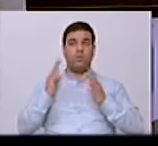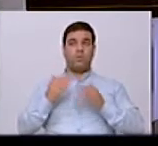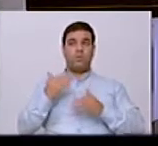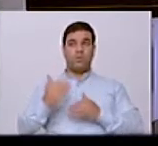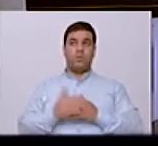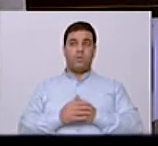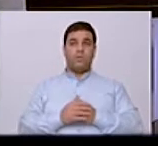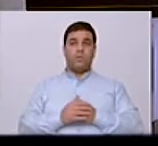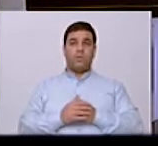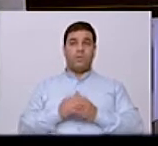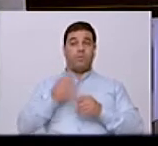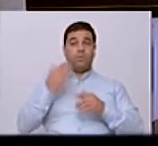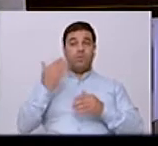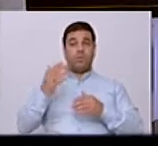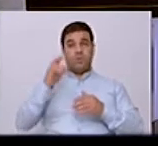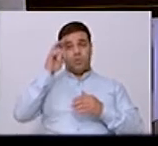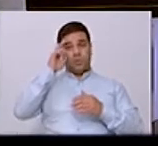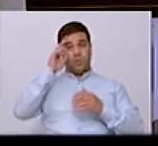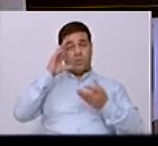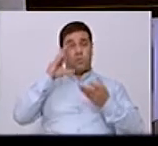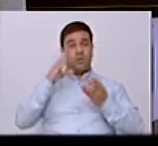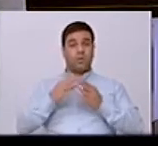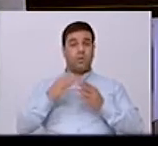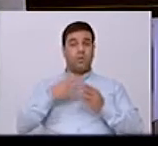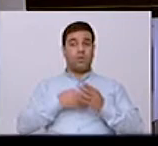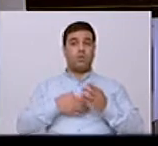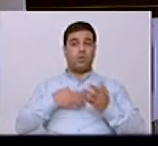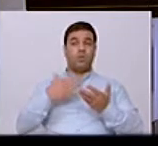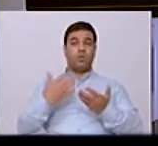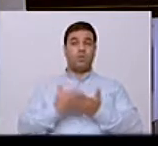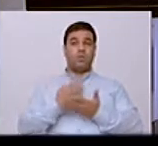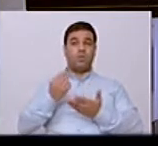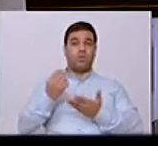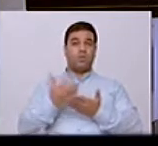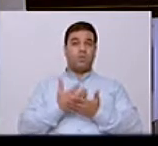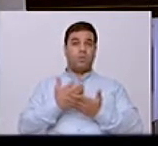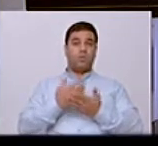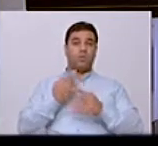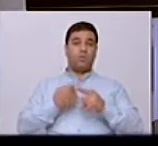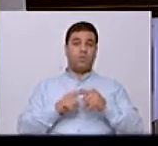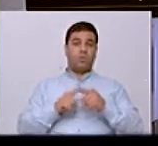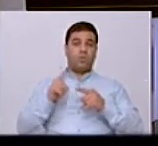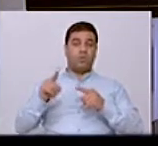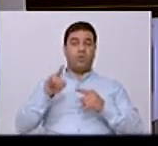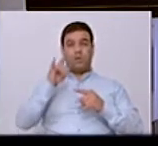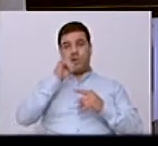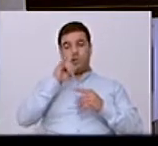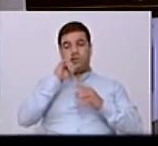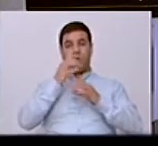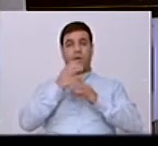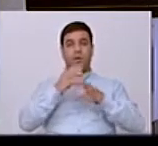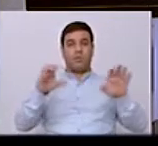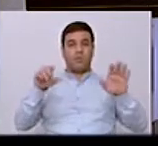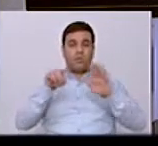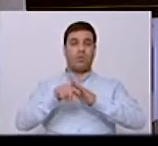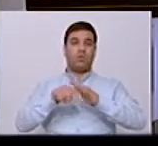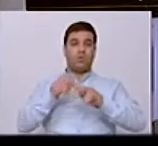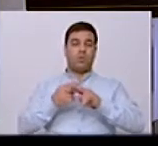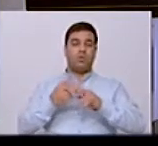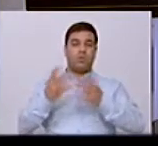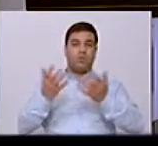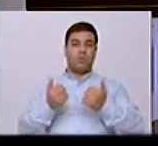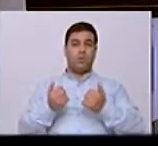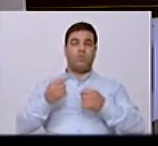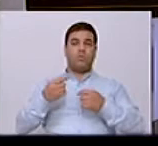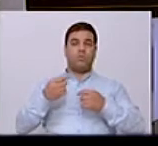qiladi. Demak, bu davlatlarimizning asosiy topadigan daromadi bu neftni eksport qilish orqali keladigan